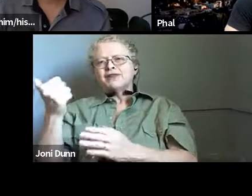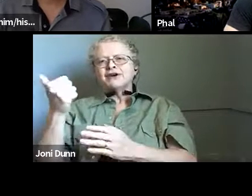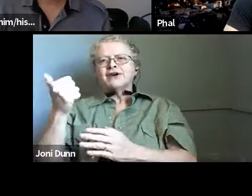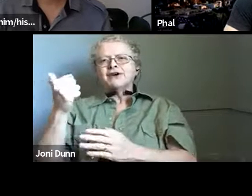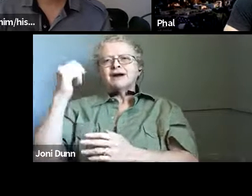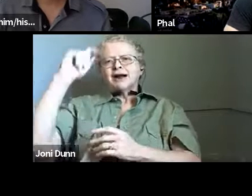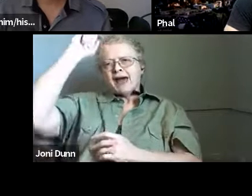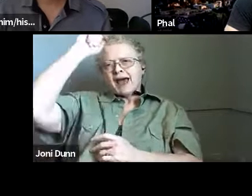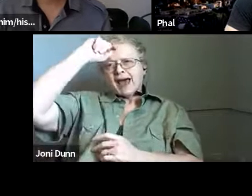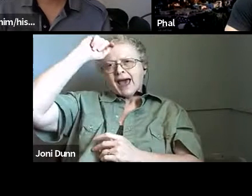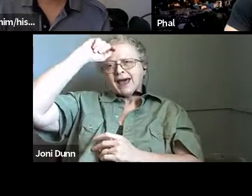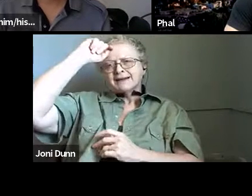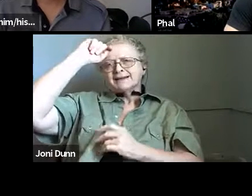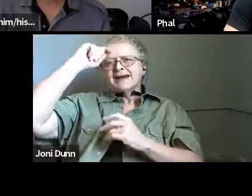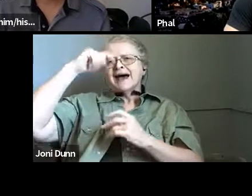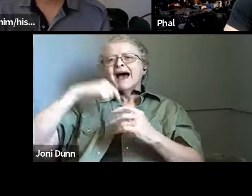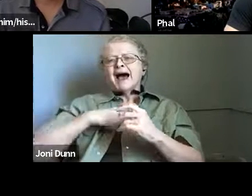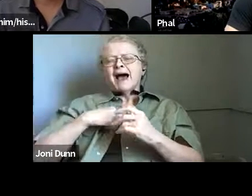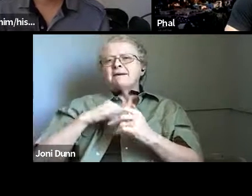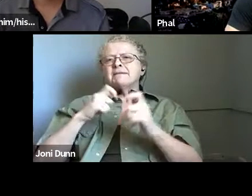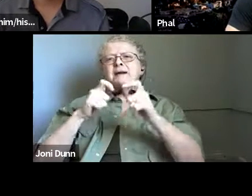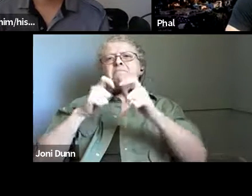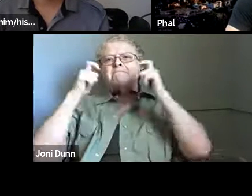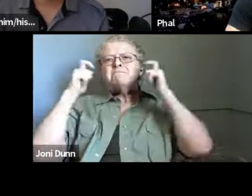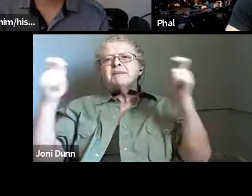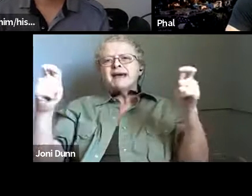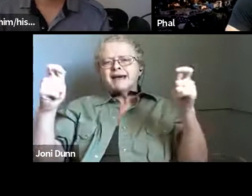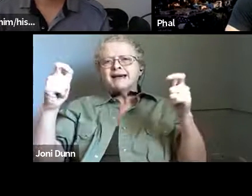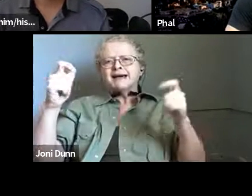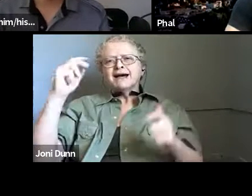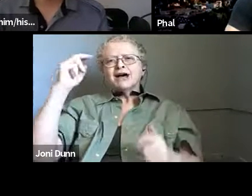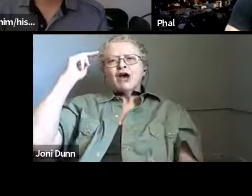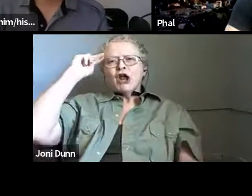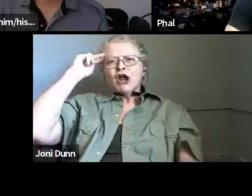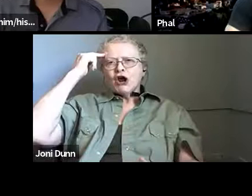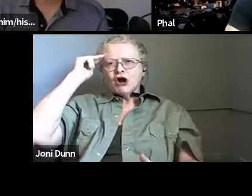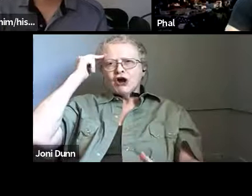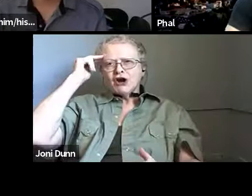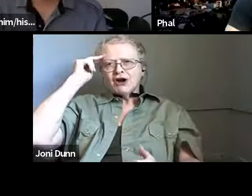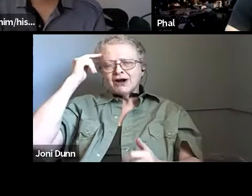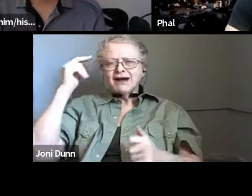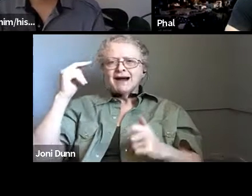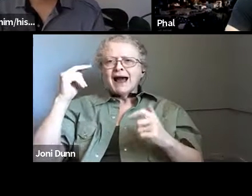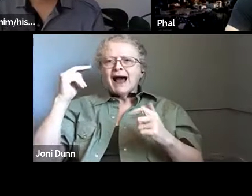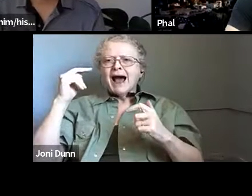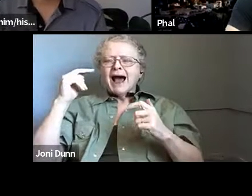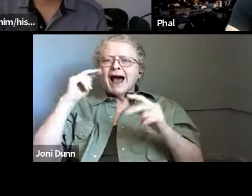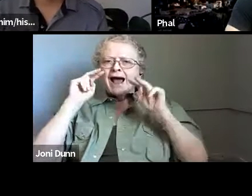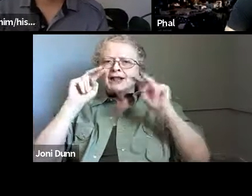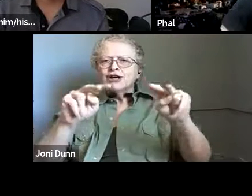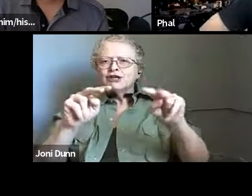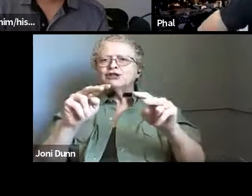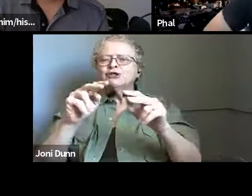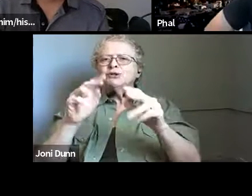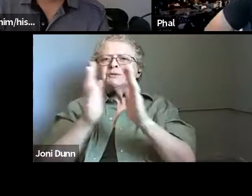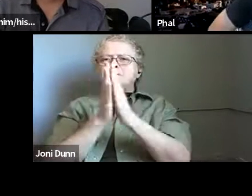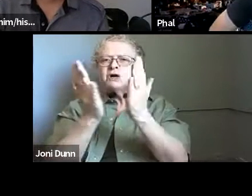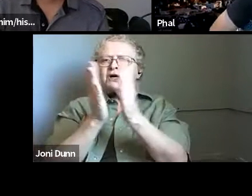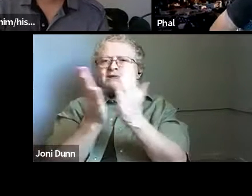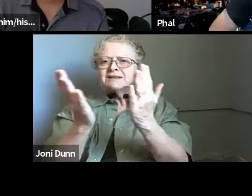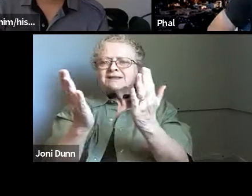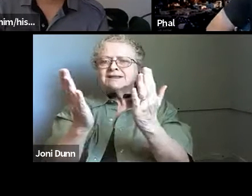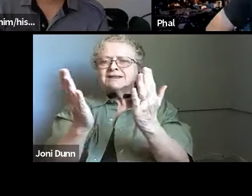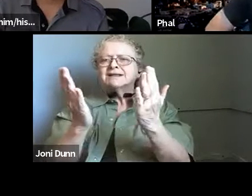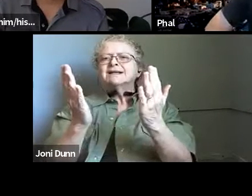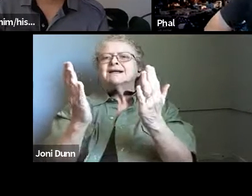academic, so I am a big nerd and I look to books a lot at a time when I'm looking for things to kind of like place a name to